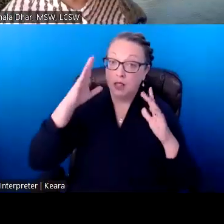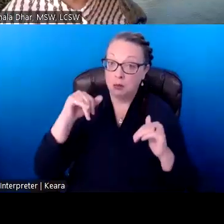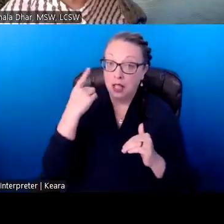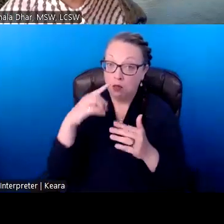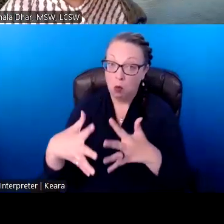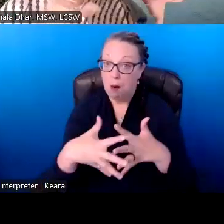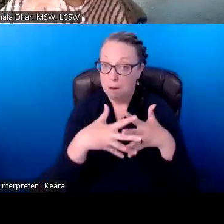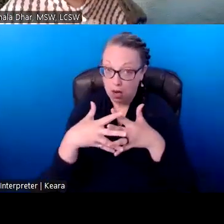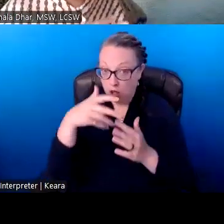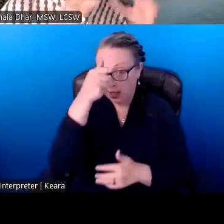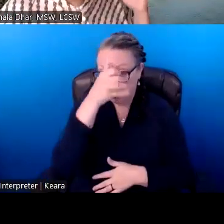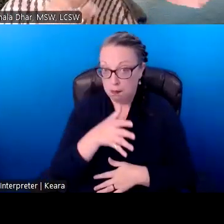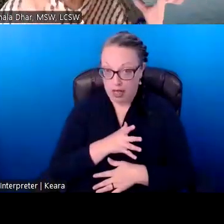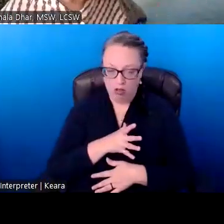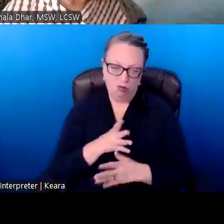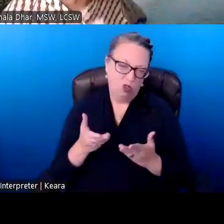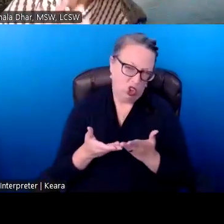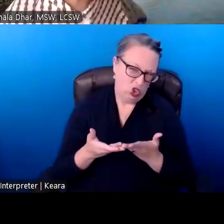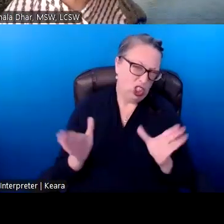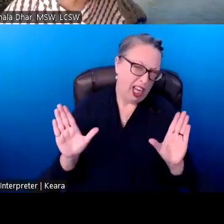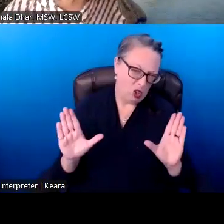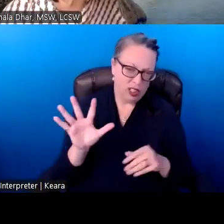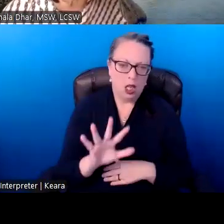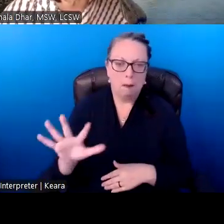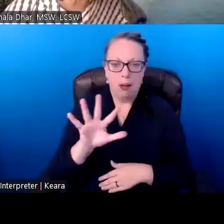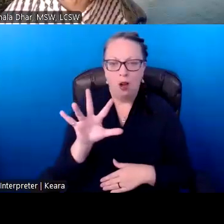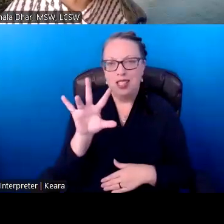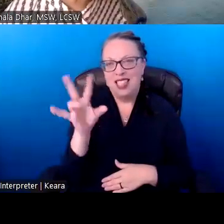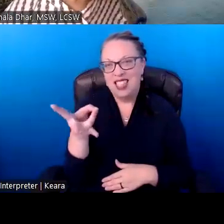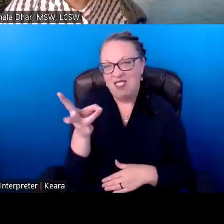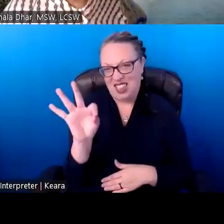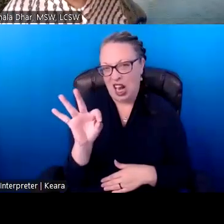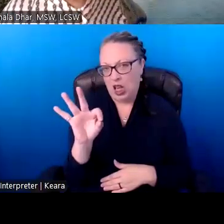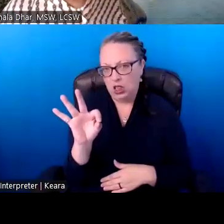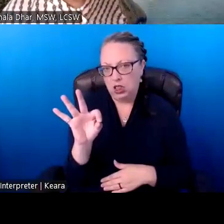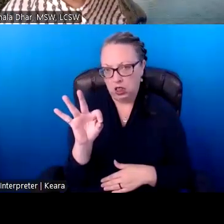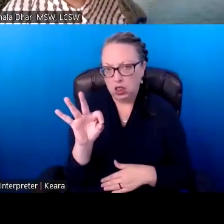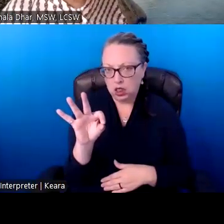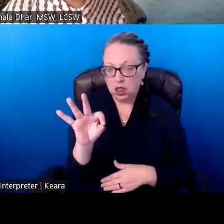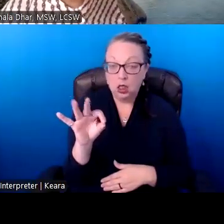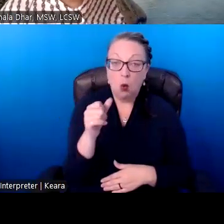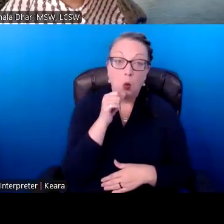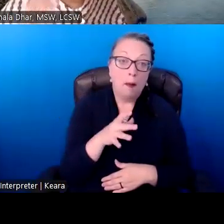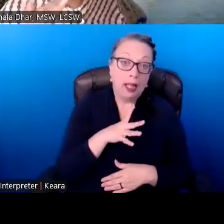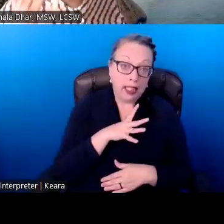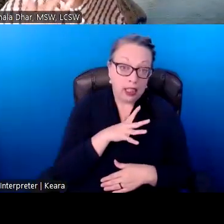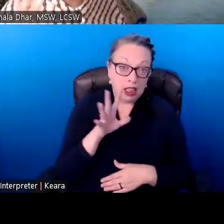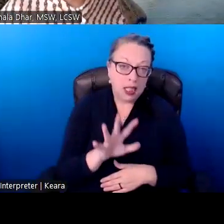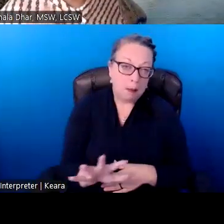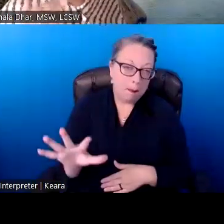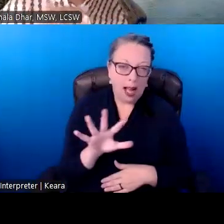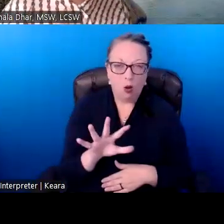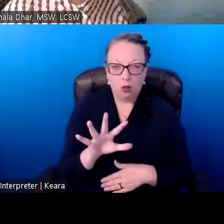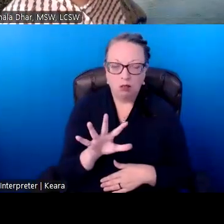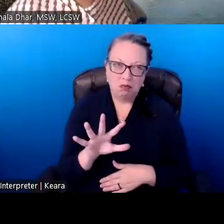American male, and this is generic, is about 79 years old. And for women, it is about,